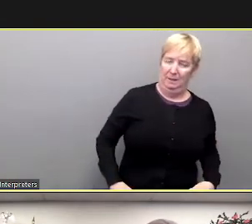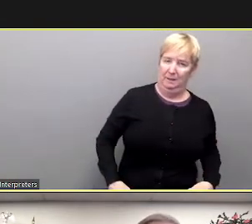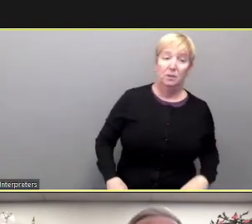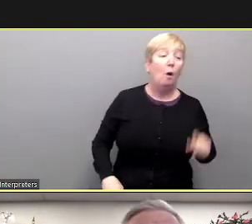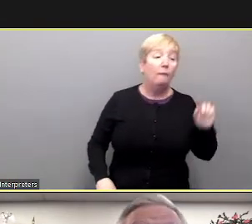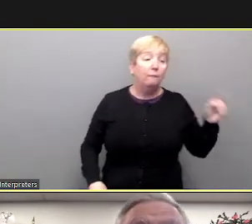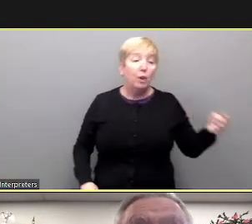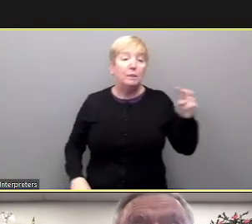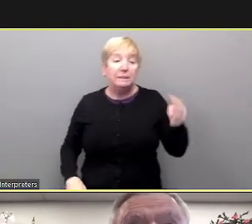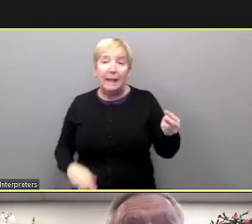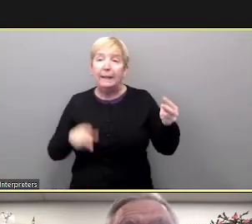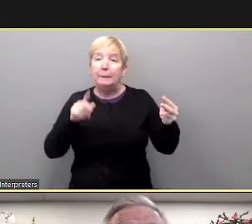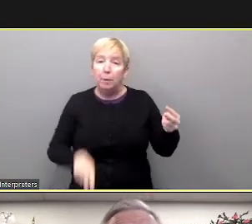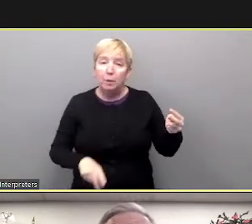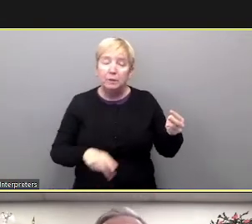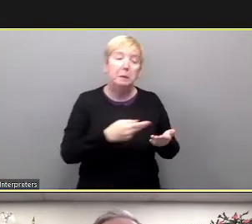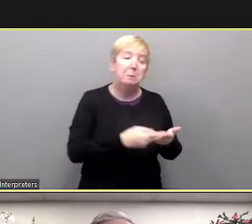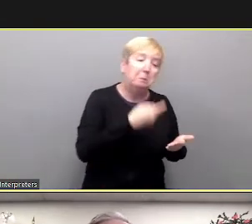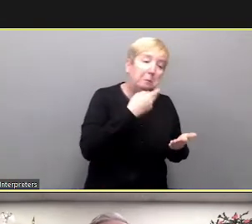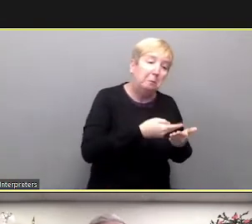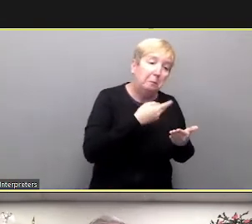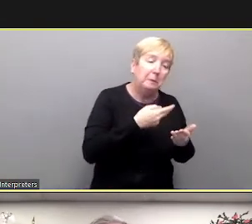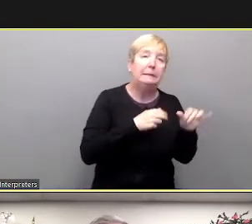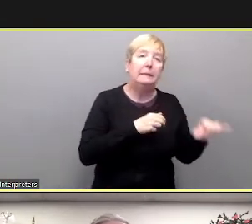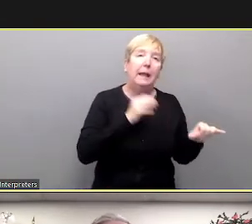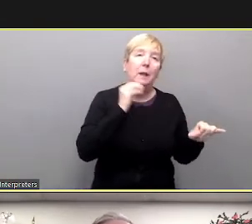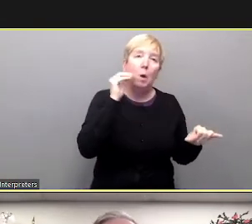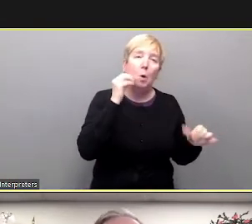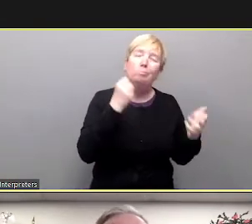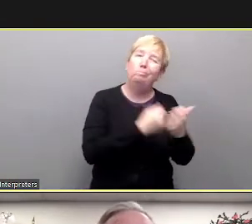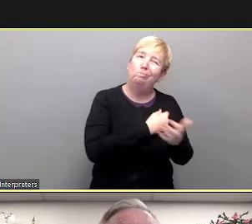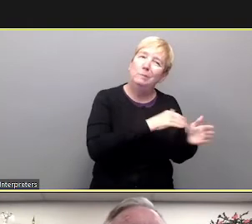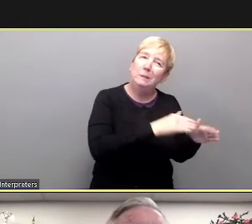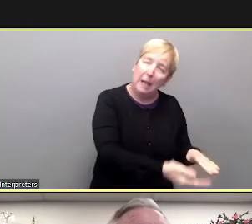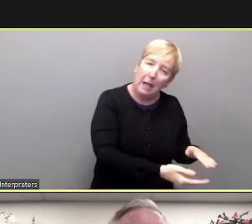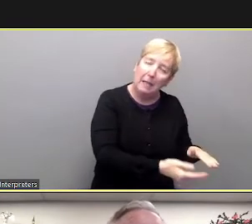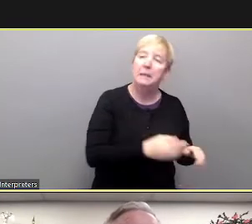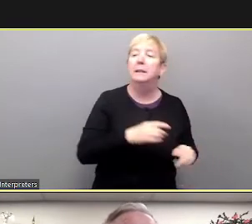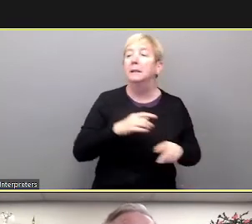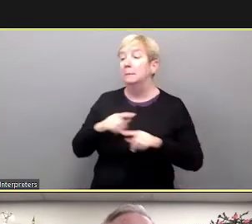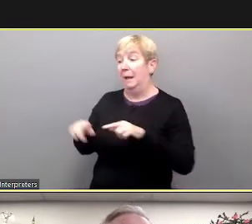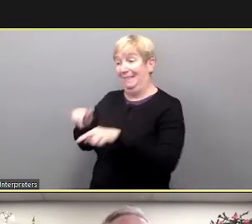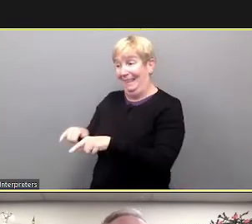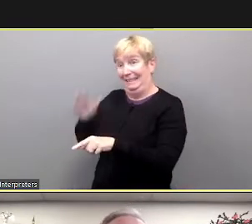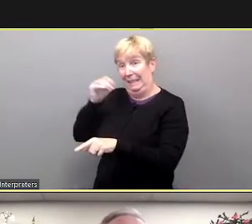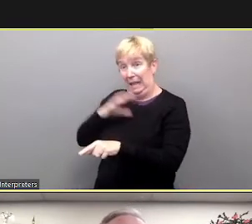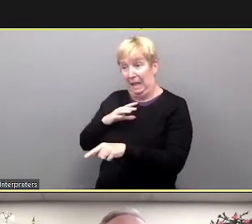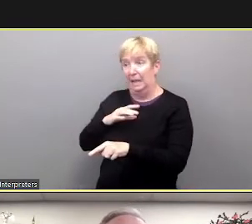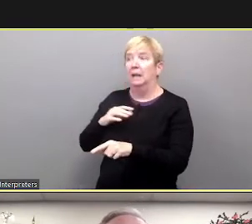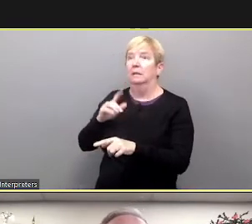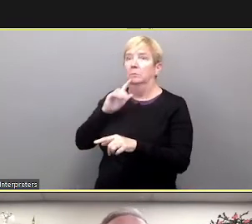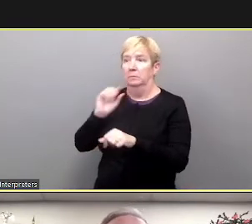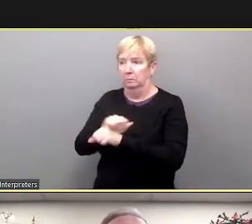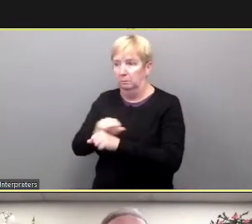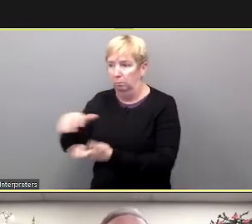parasite infection in my practice. Doesn't happen very often, but I have prescribed it in the past year or so. And